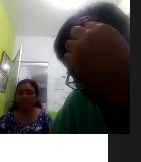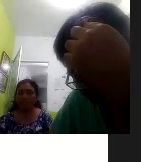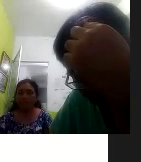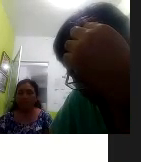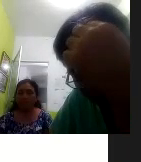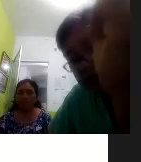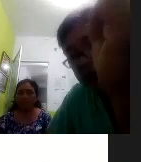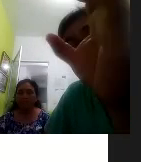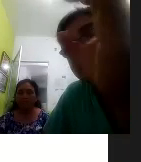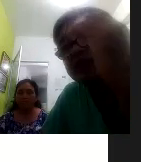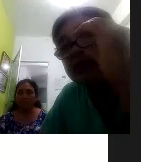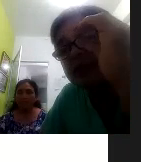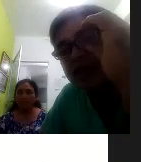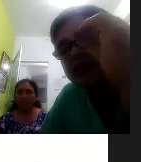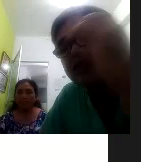uh, Was it basically